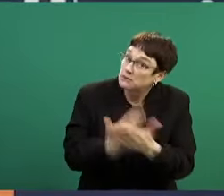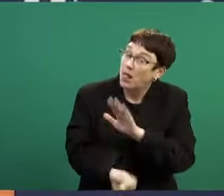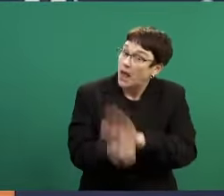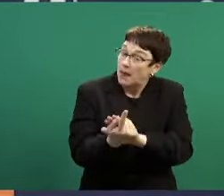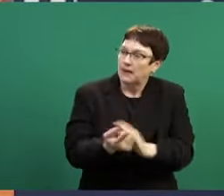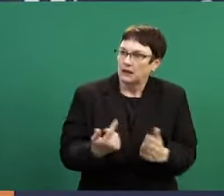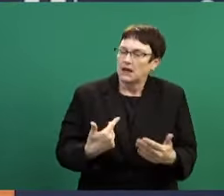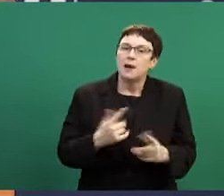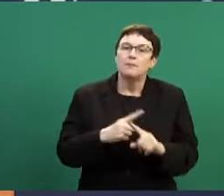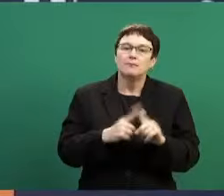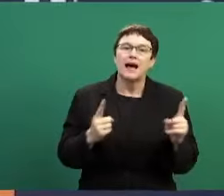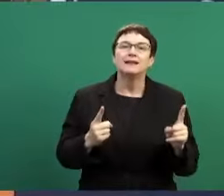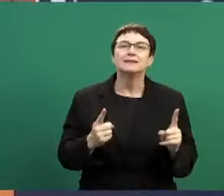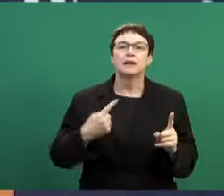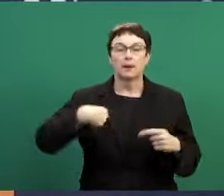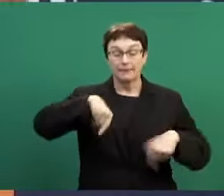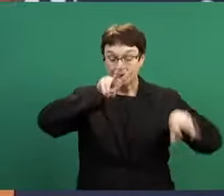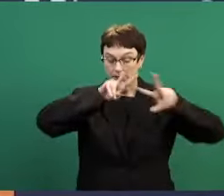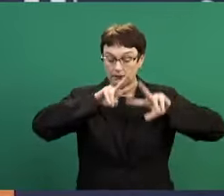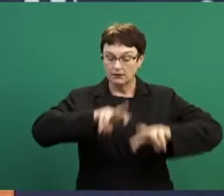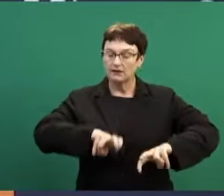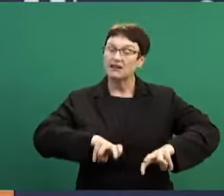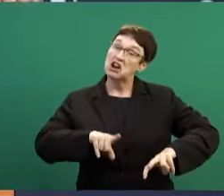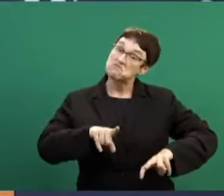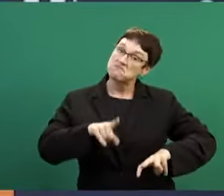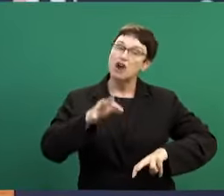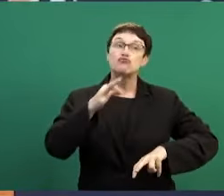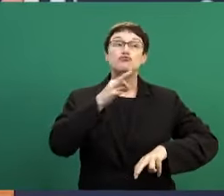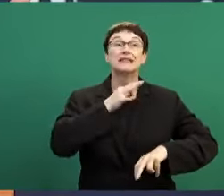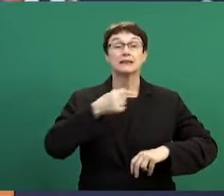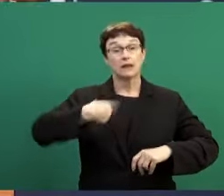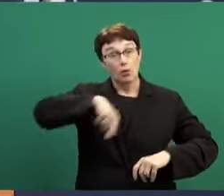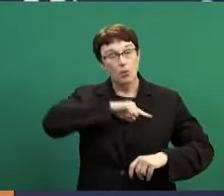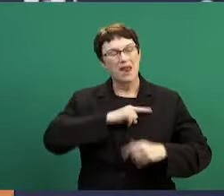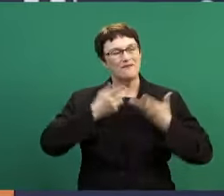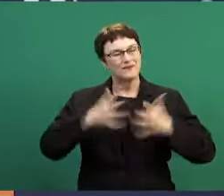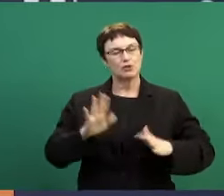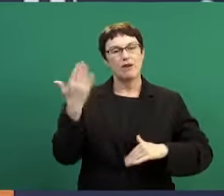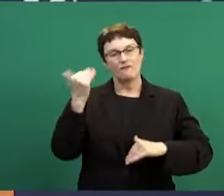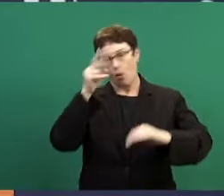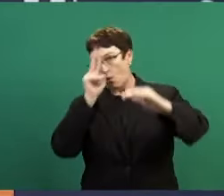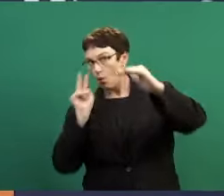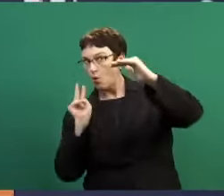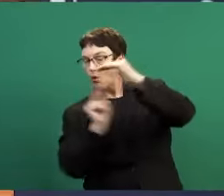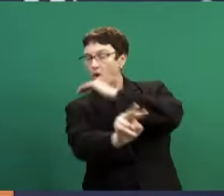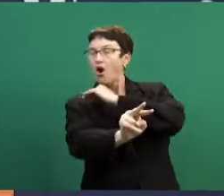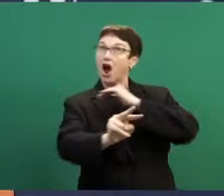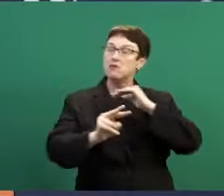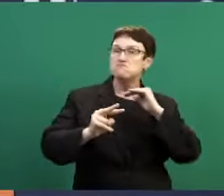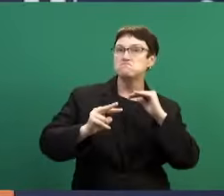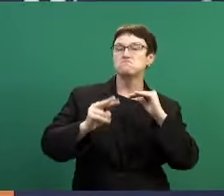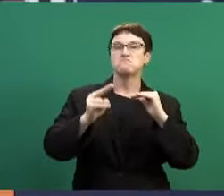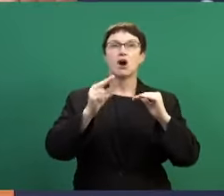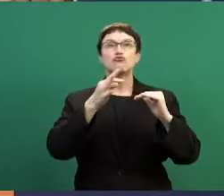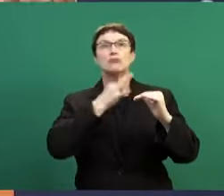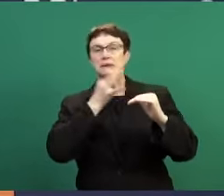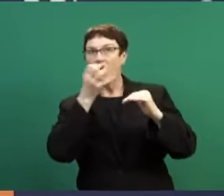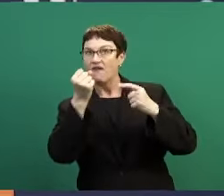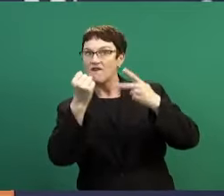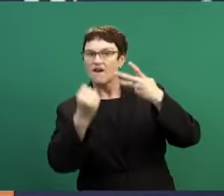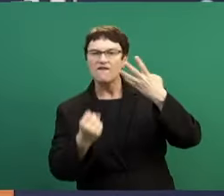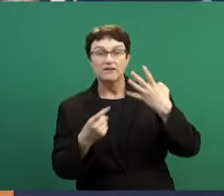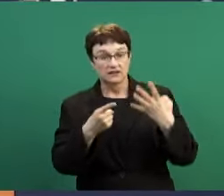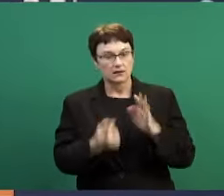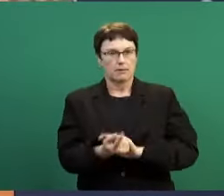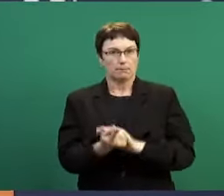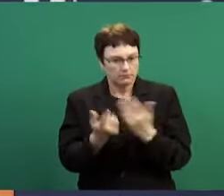us that the risks to the inflation outlook that we had identified are thus materializing. Just to put things into